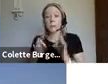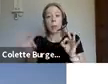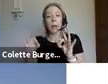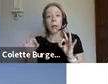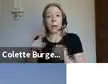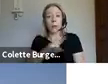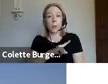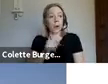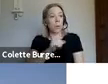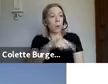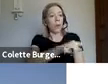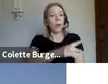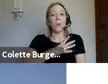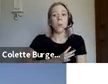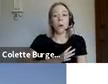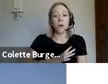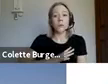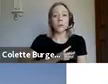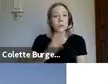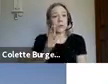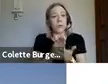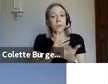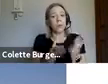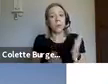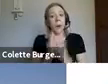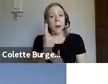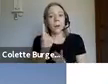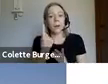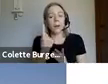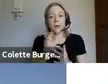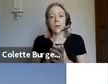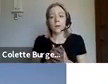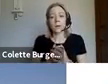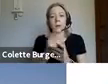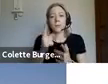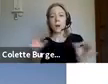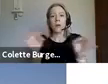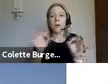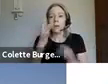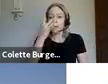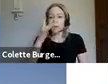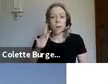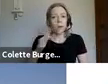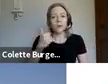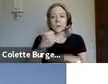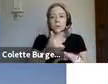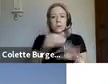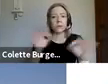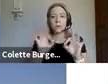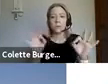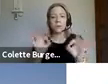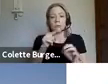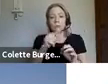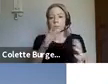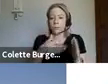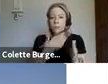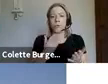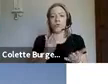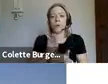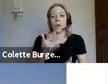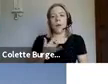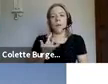people want to see is not happening on the ground, but we don't stage anything. This is all real life.